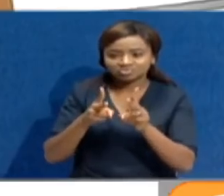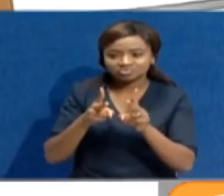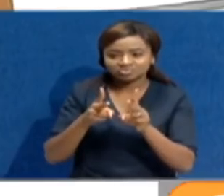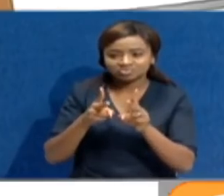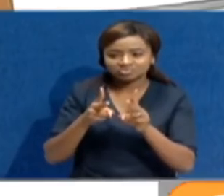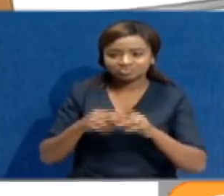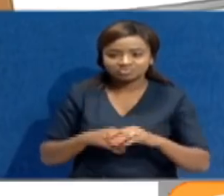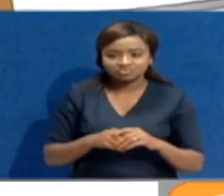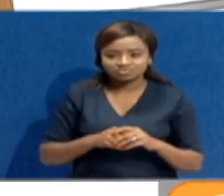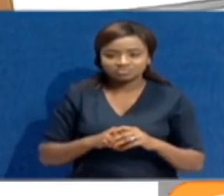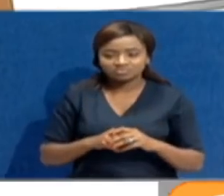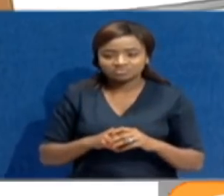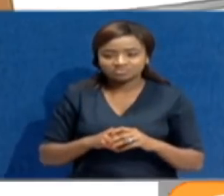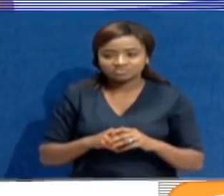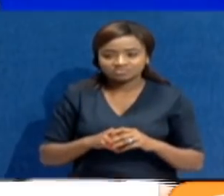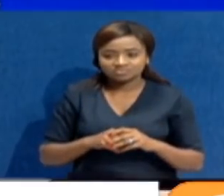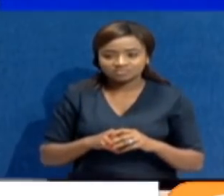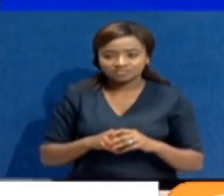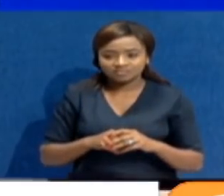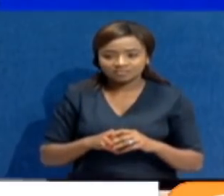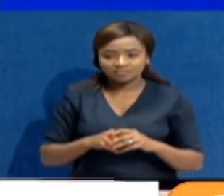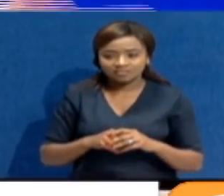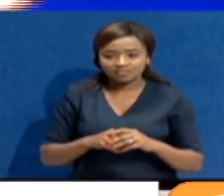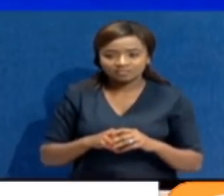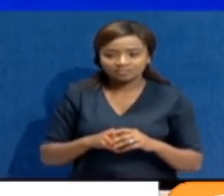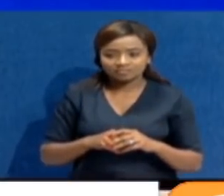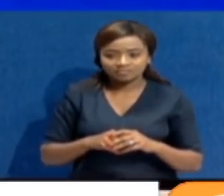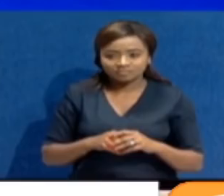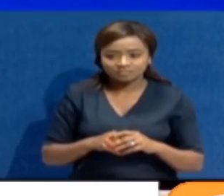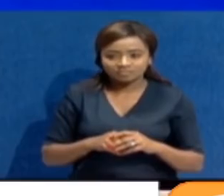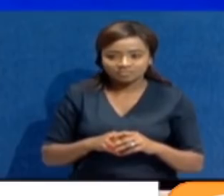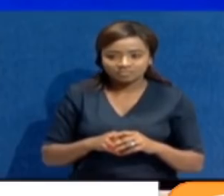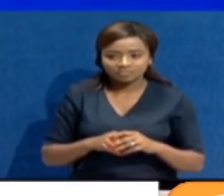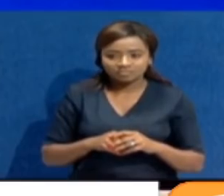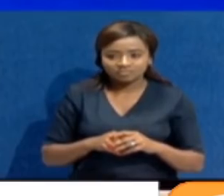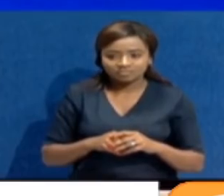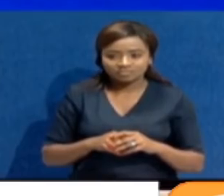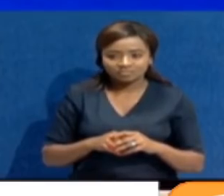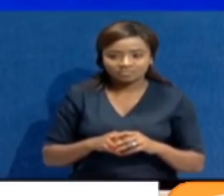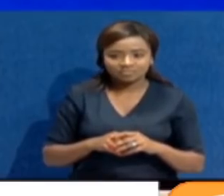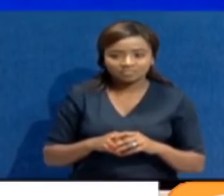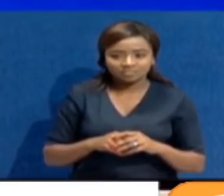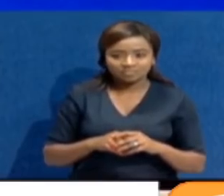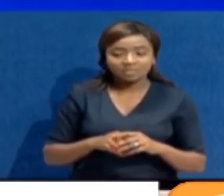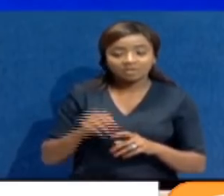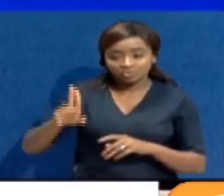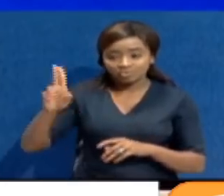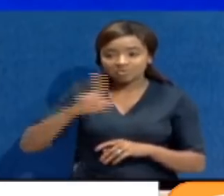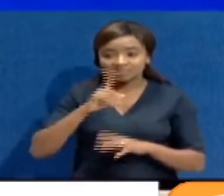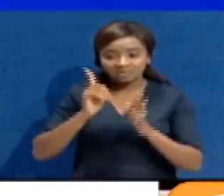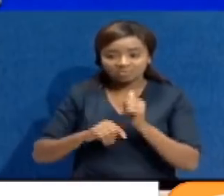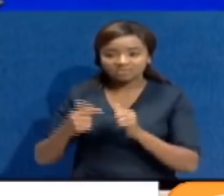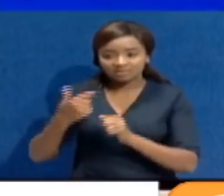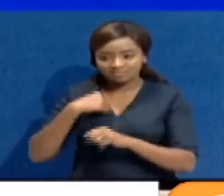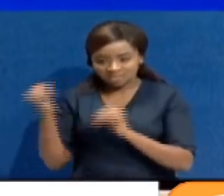President Uhuru Kenyatta told us about, was it 2 or 3 years ago? Do you mind repeating it for us who may have a short memory? No. He said, Yangu